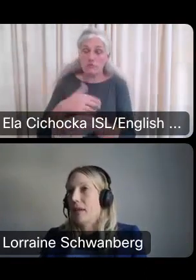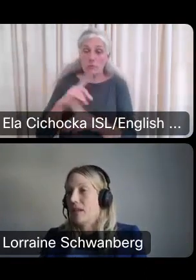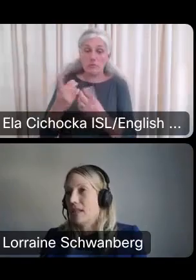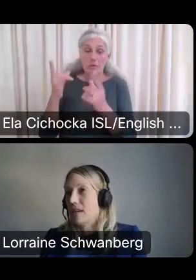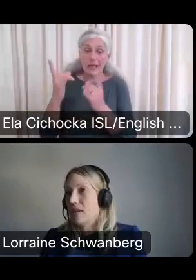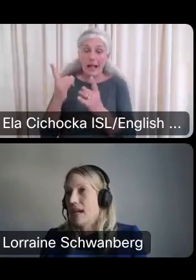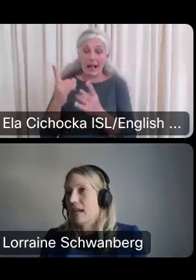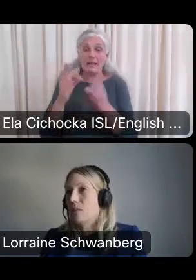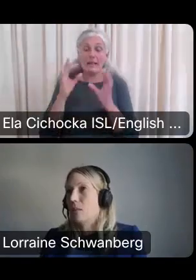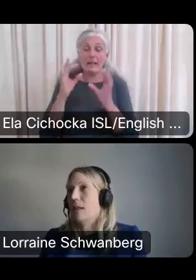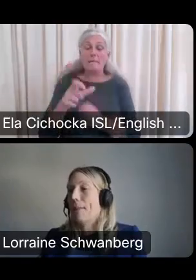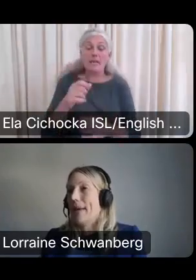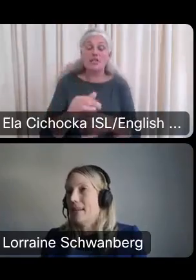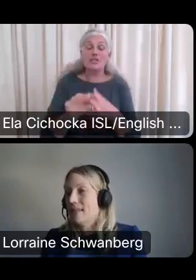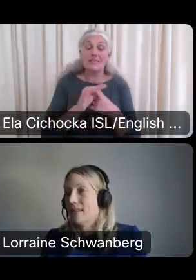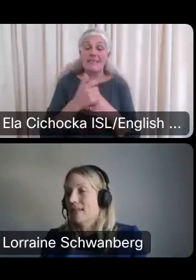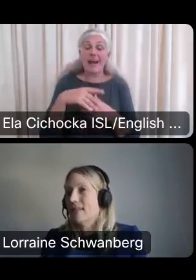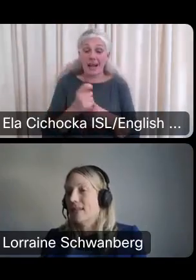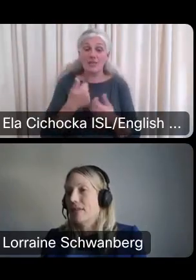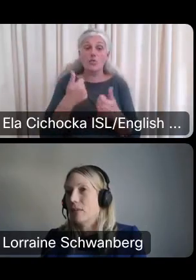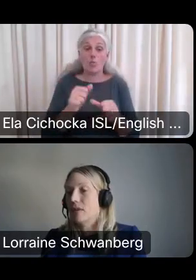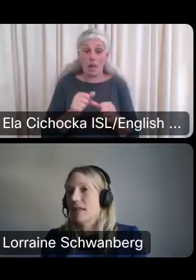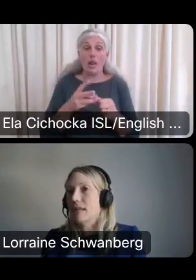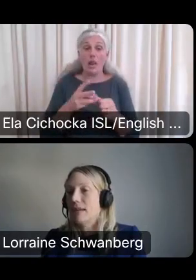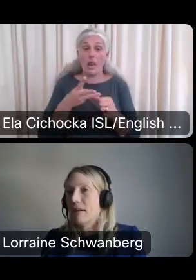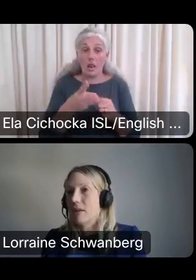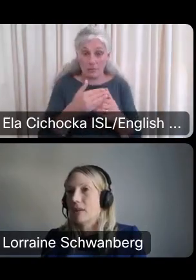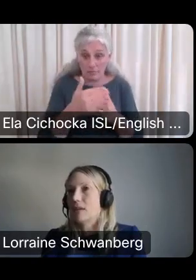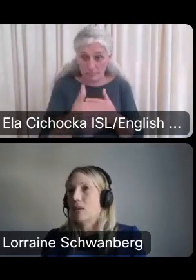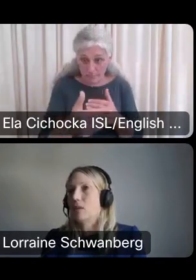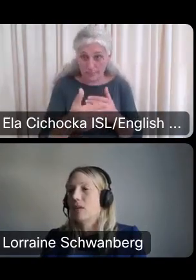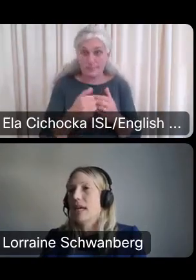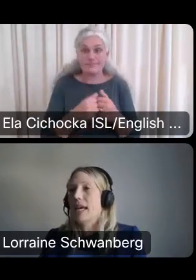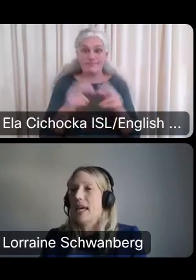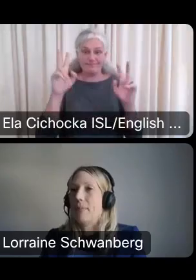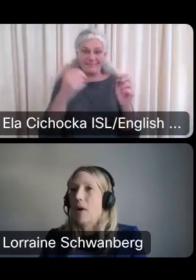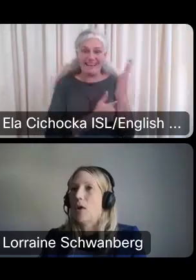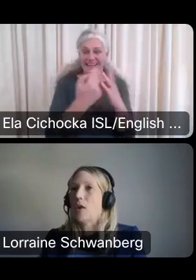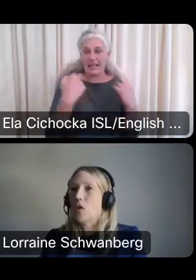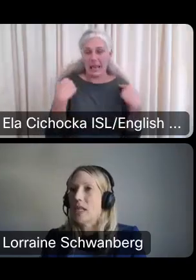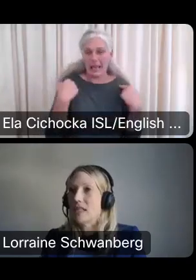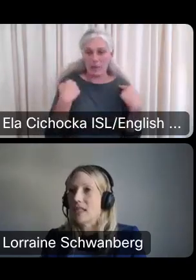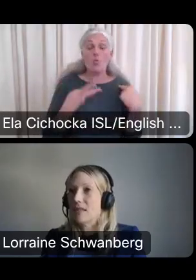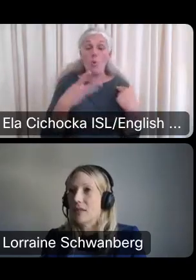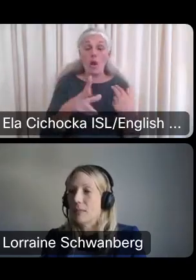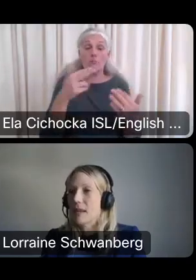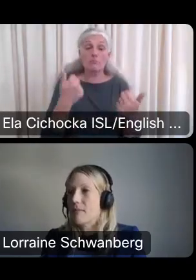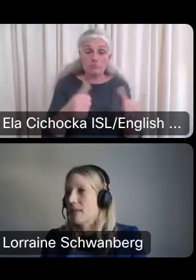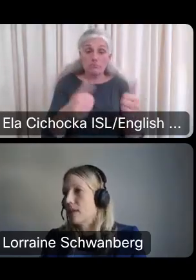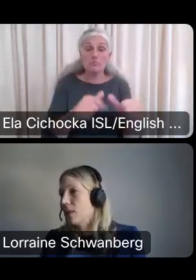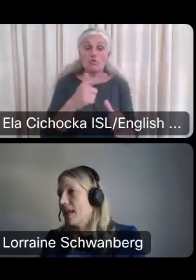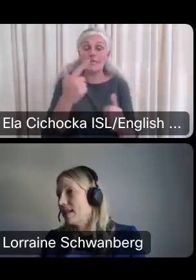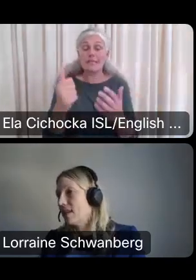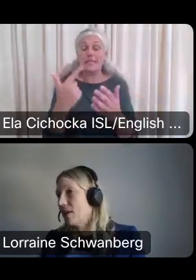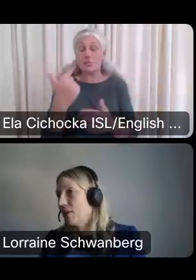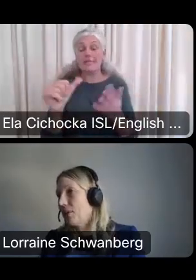that the Patient Safety Act will commence. That's very much the legal language that's used on the 26th of September.